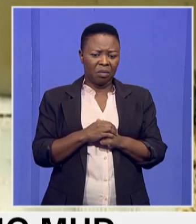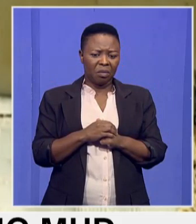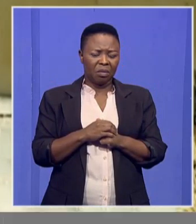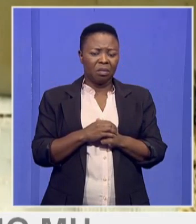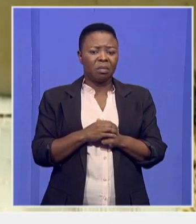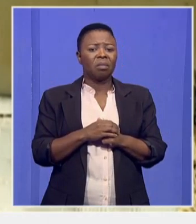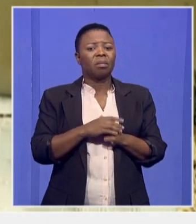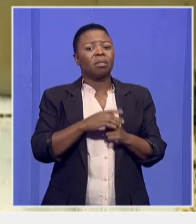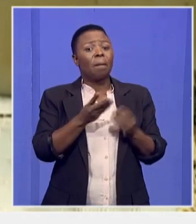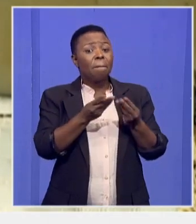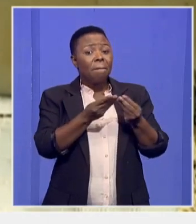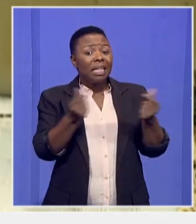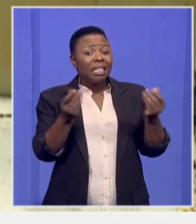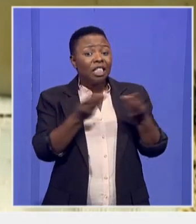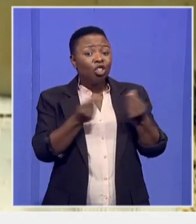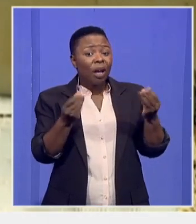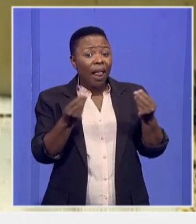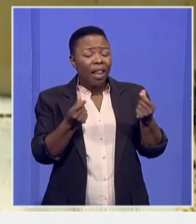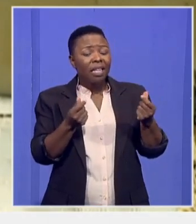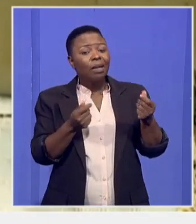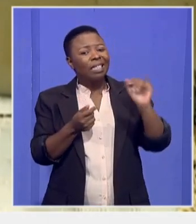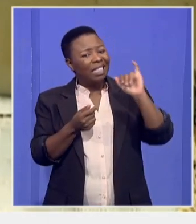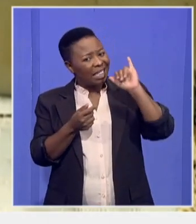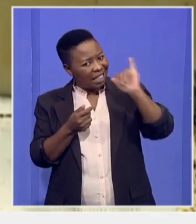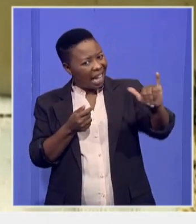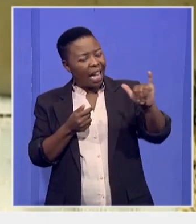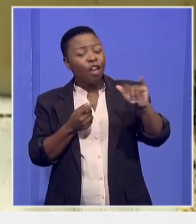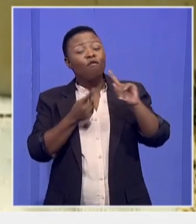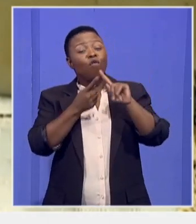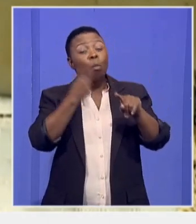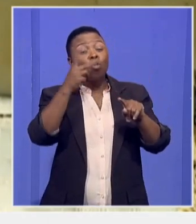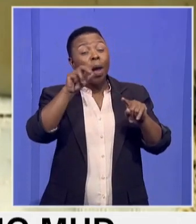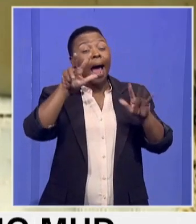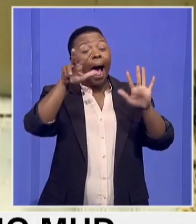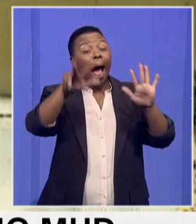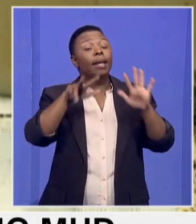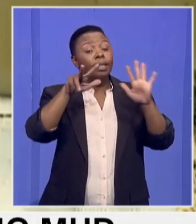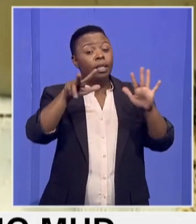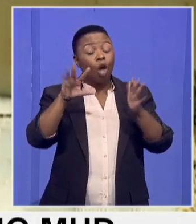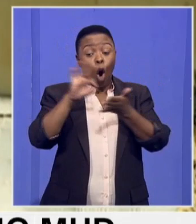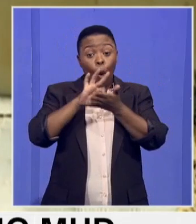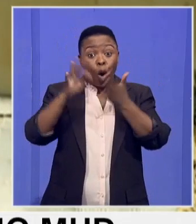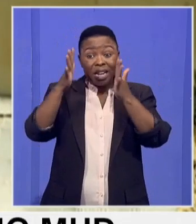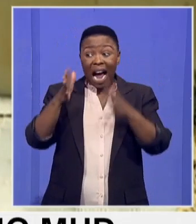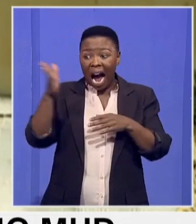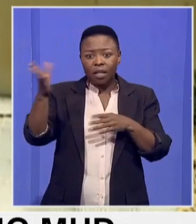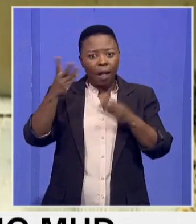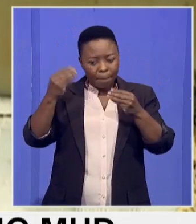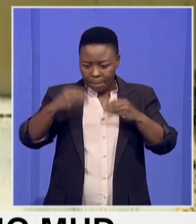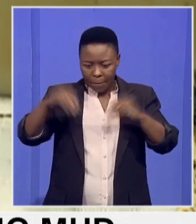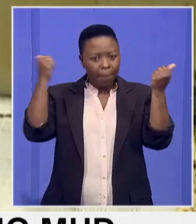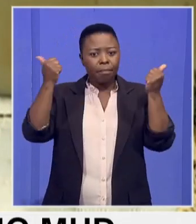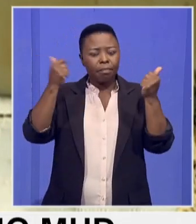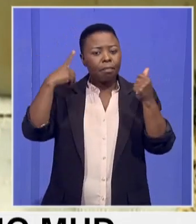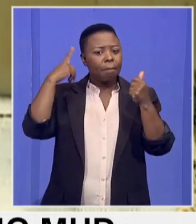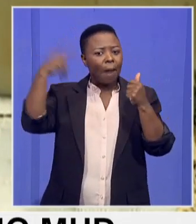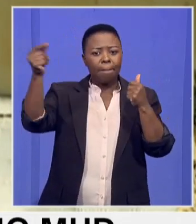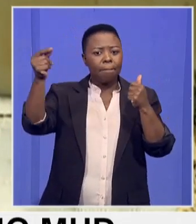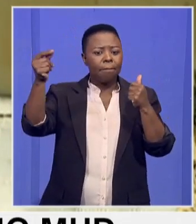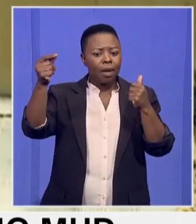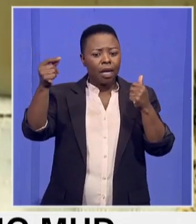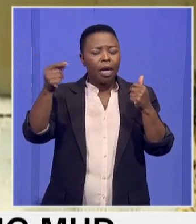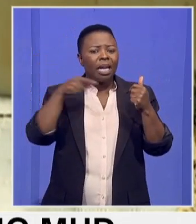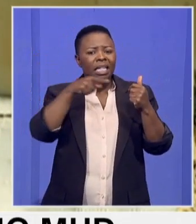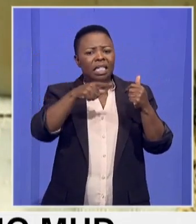That material has been there since 2018. The contractor disappeared. The school is dilapidated.